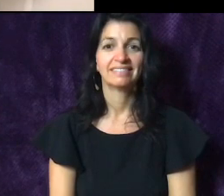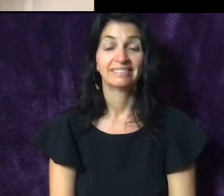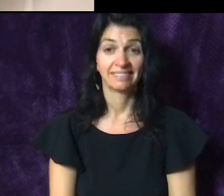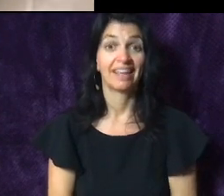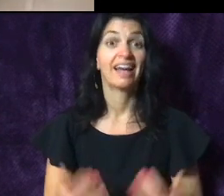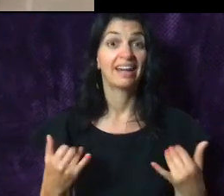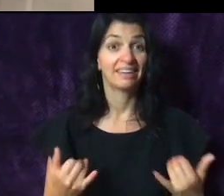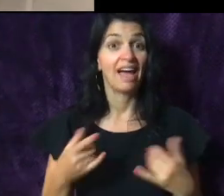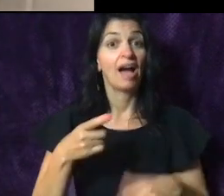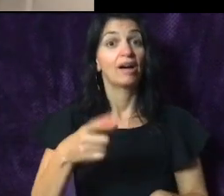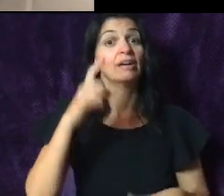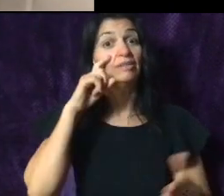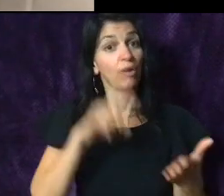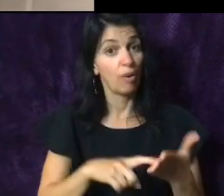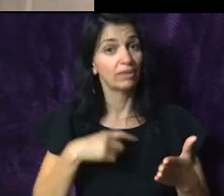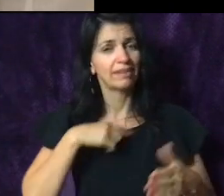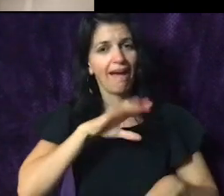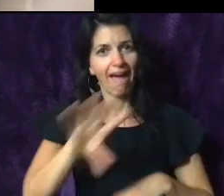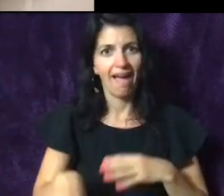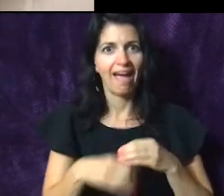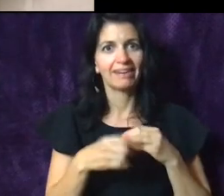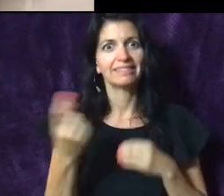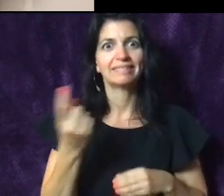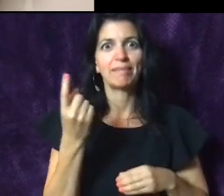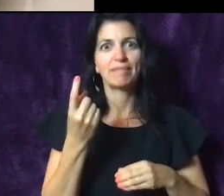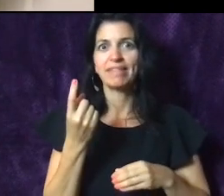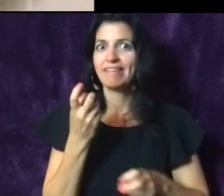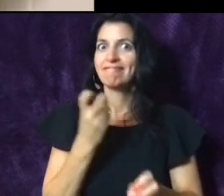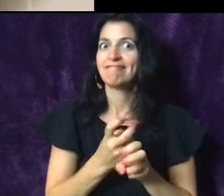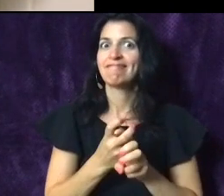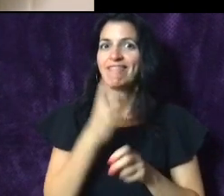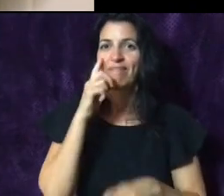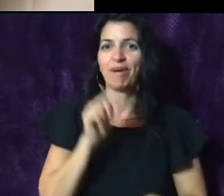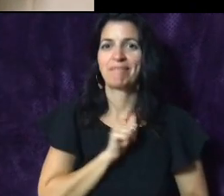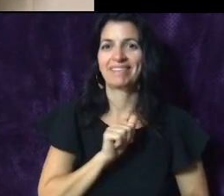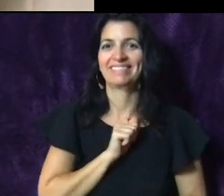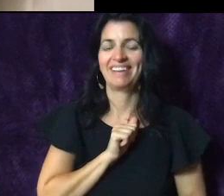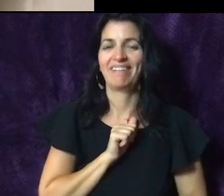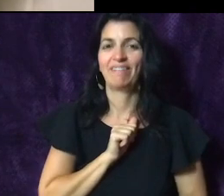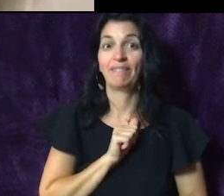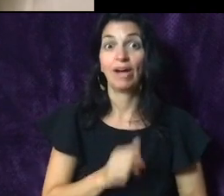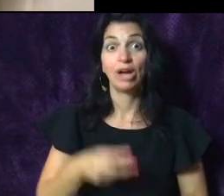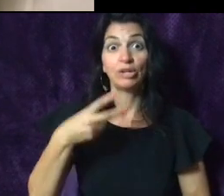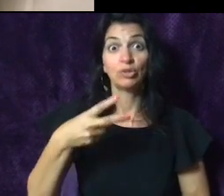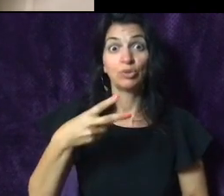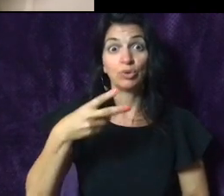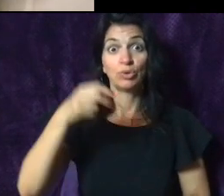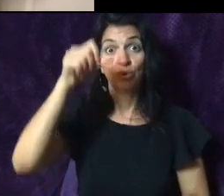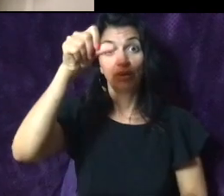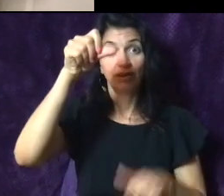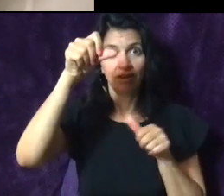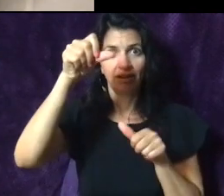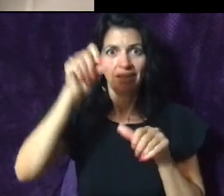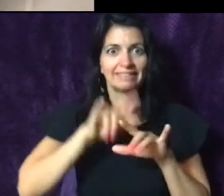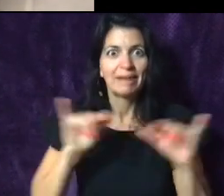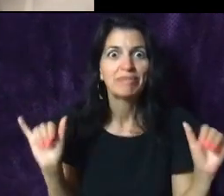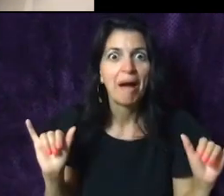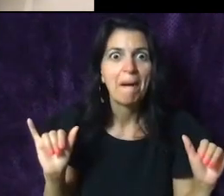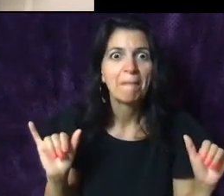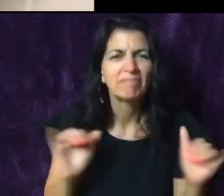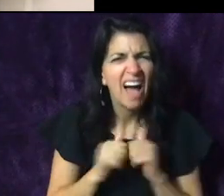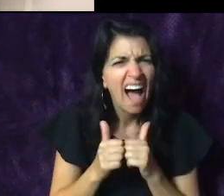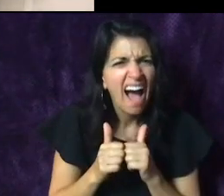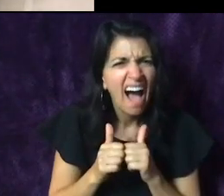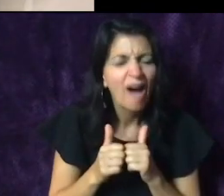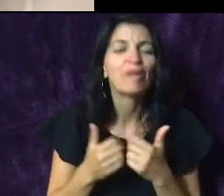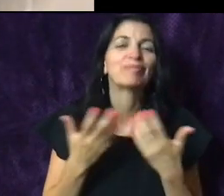Is. Now you'll notice I added something tricky for myself this time, which is these 2 notes are played at the same time.